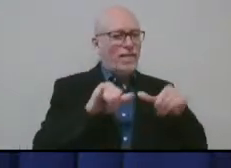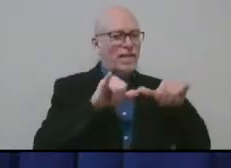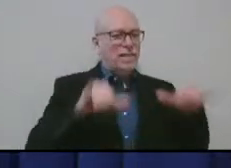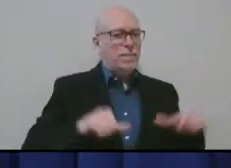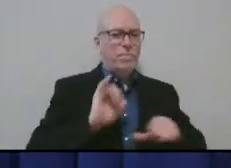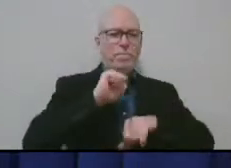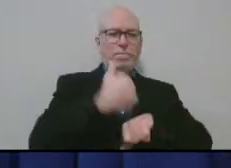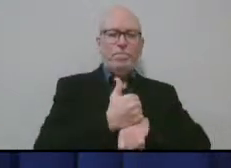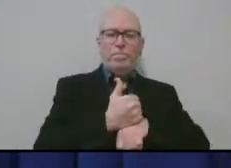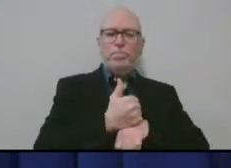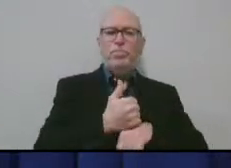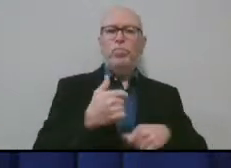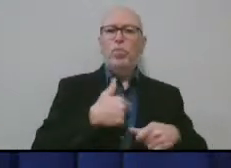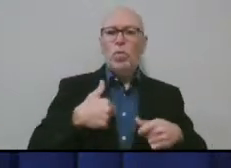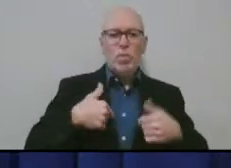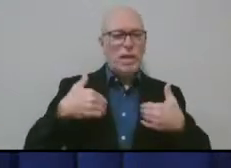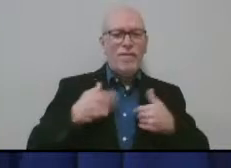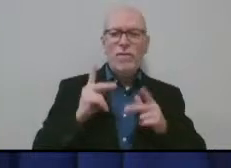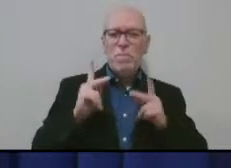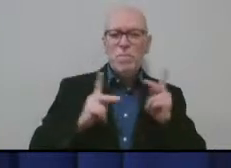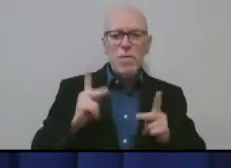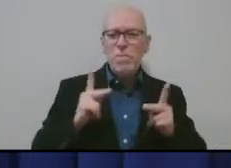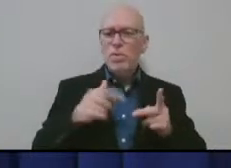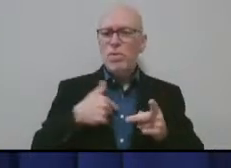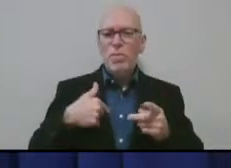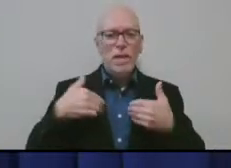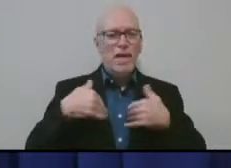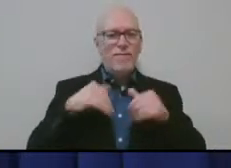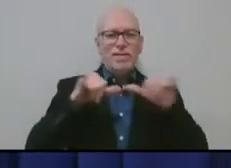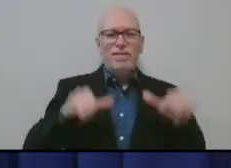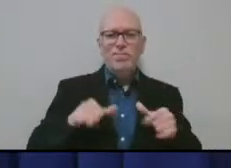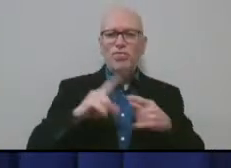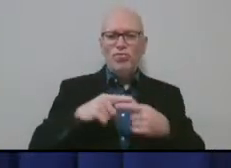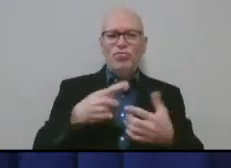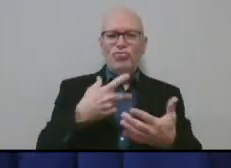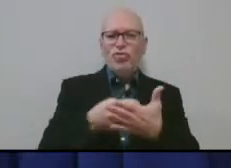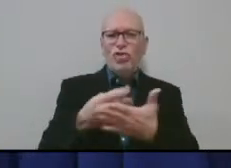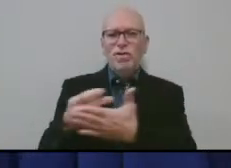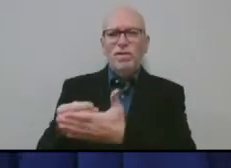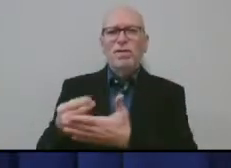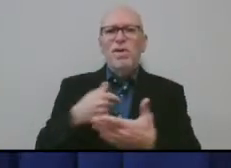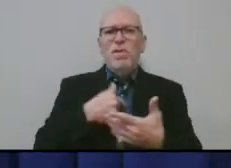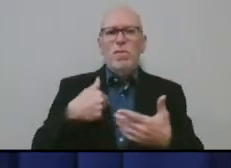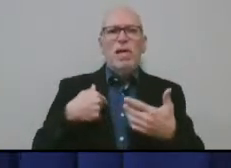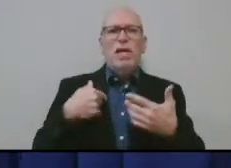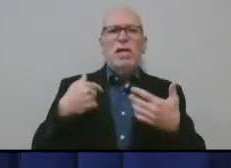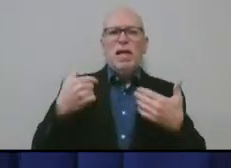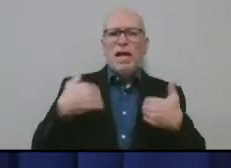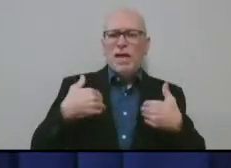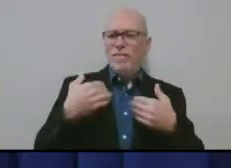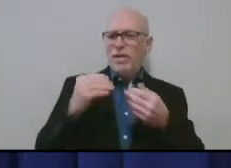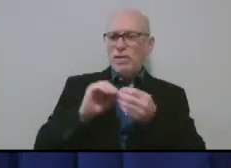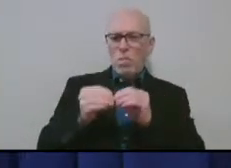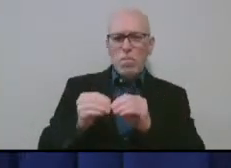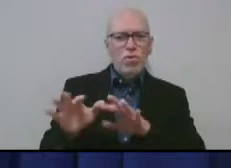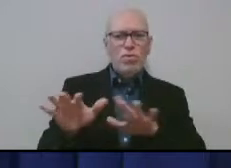The logistics are built to get this out. Our numbers are showing that. We